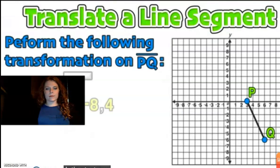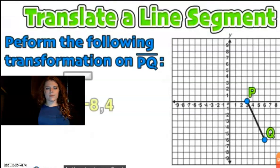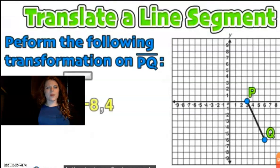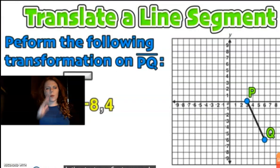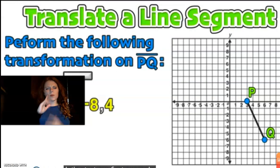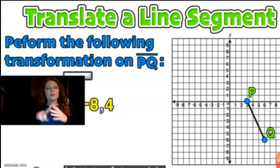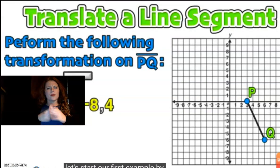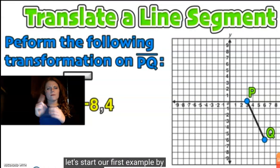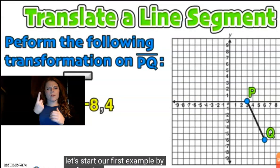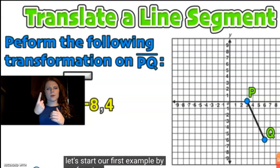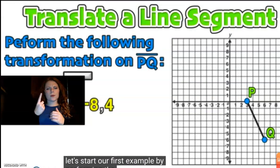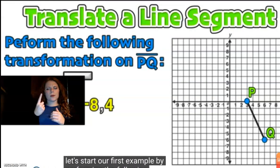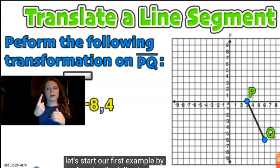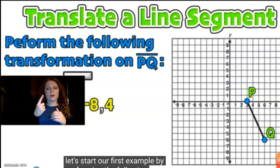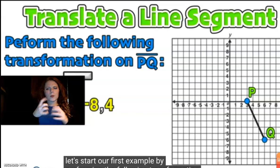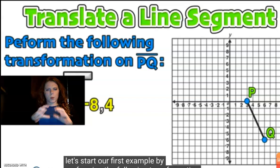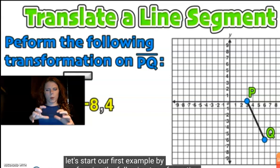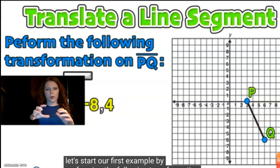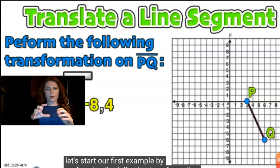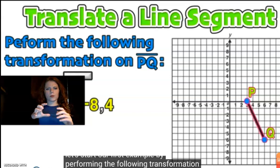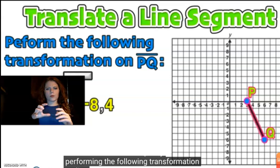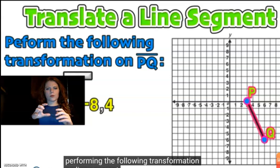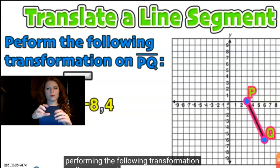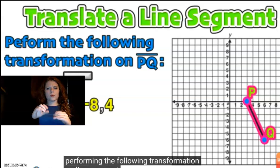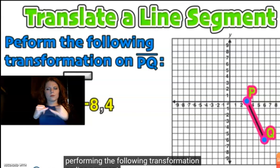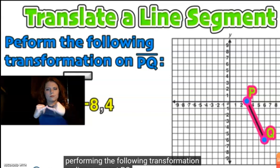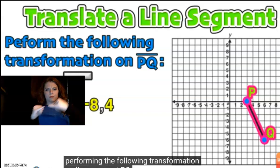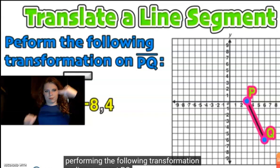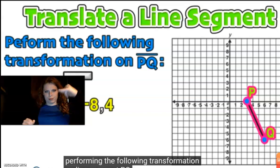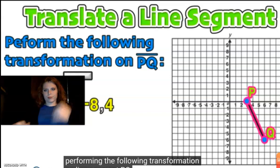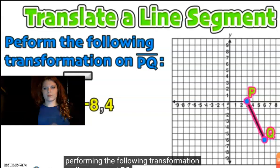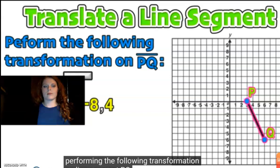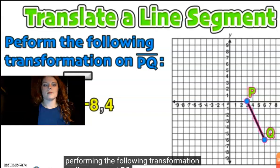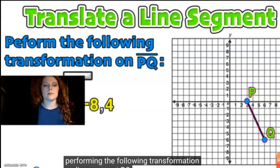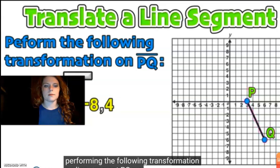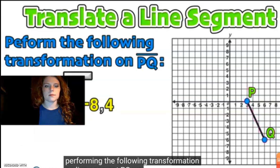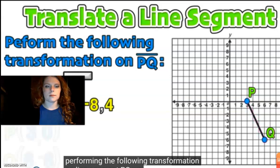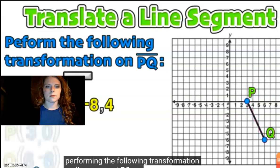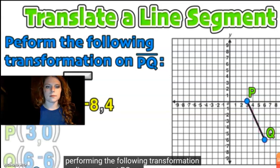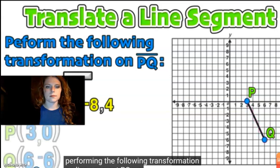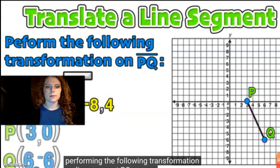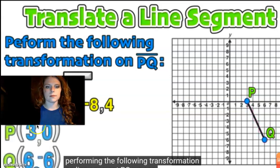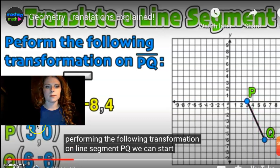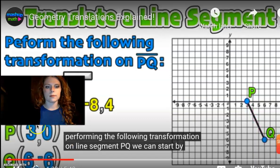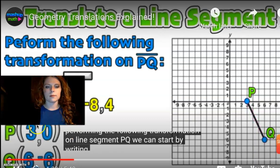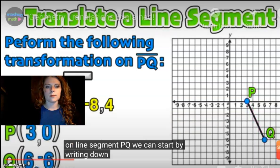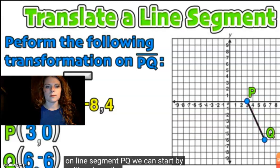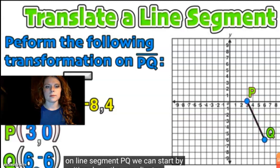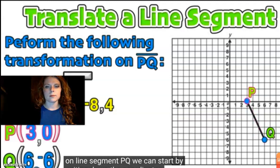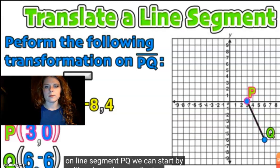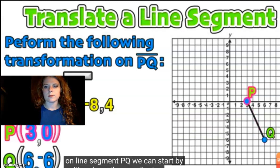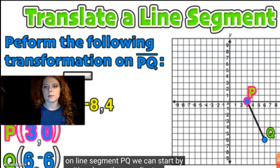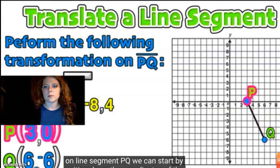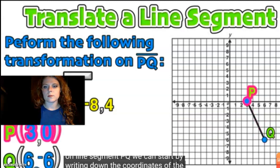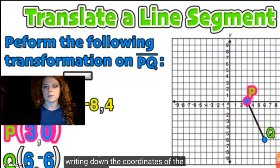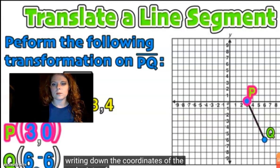Let's start our first example by performing the following transformation on line segment PQ. We can start by writing down